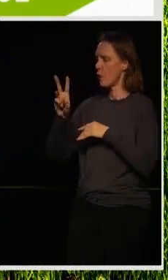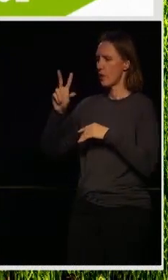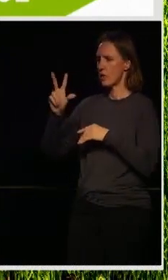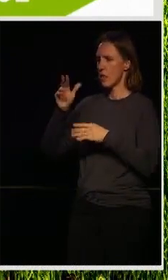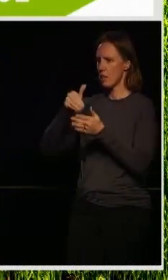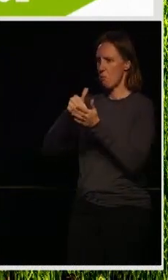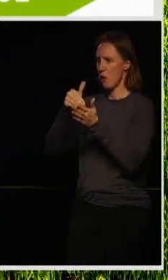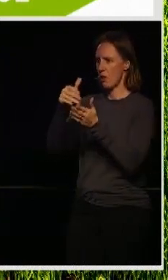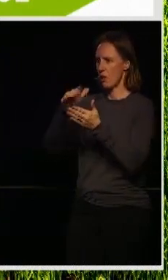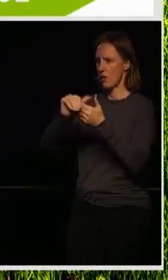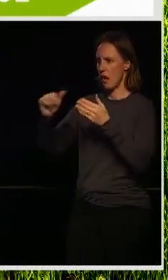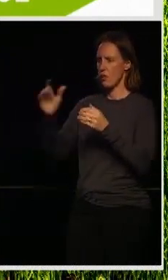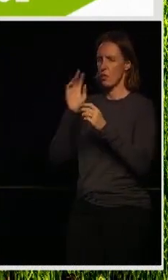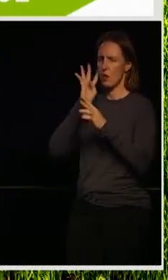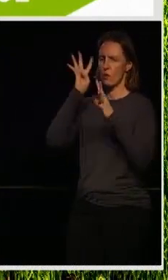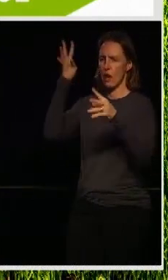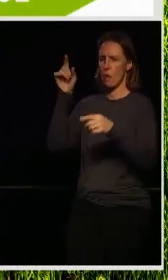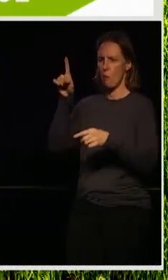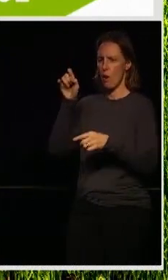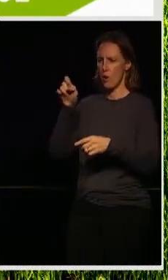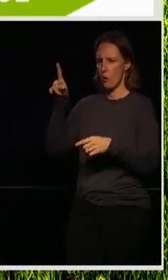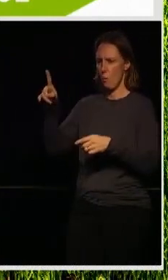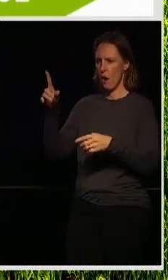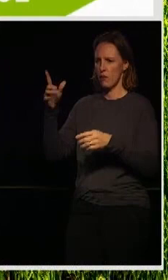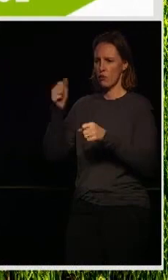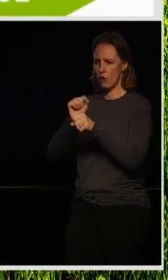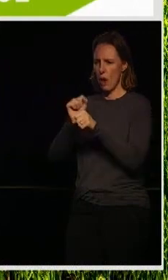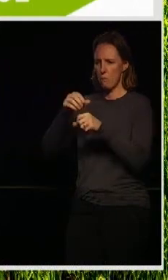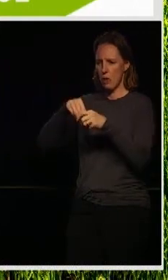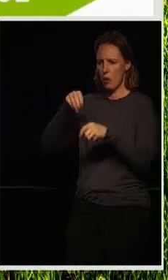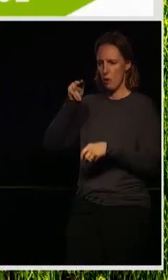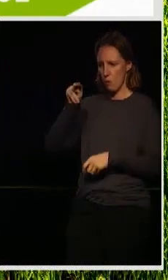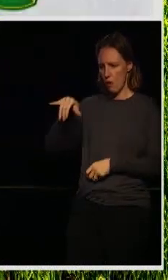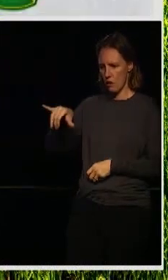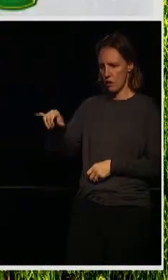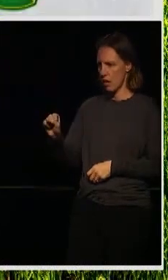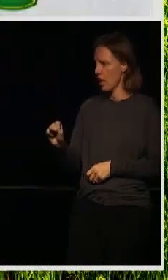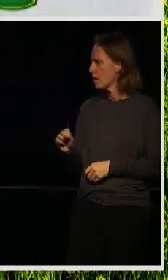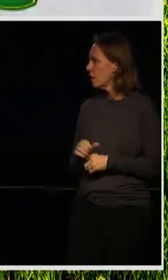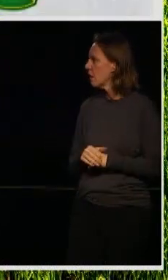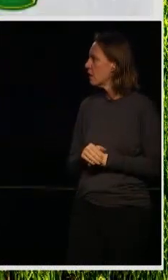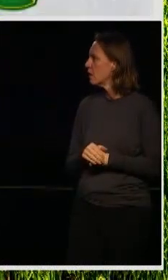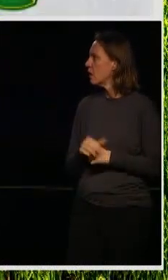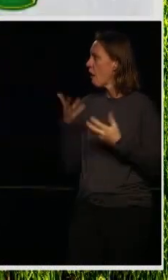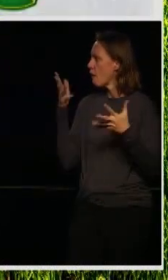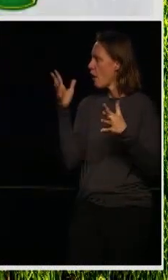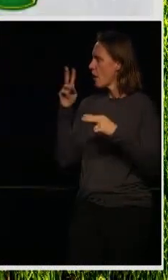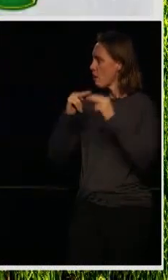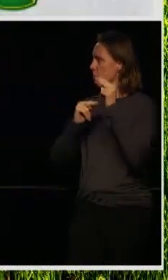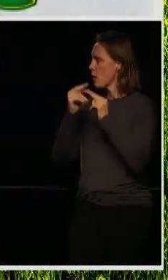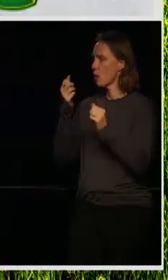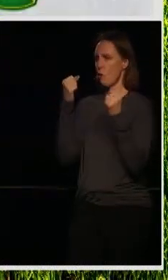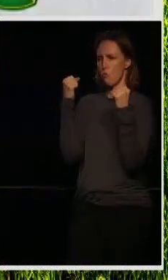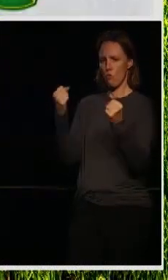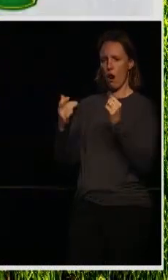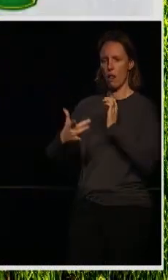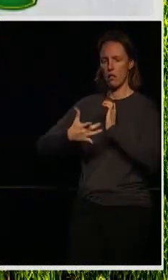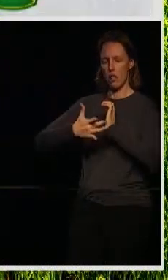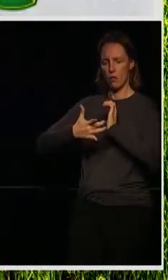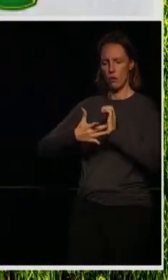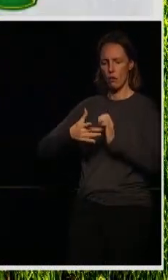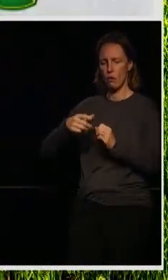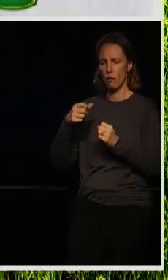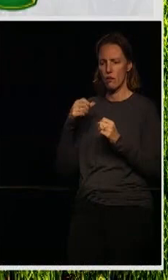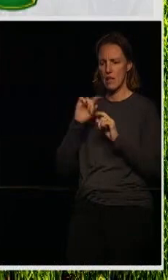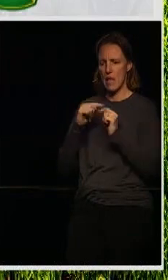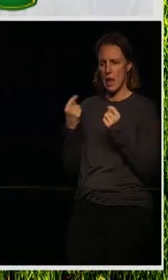million and create 101 jobs in New York State. We have already built a strong technical backbone to the team,